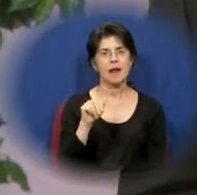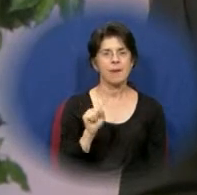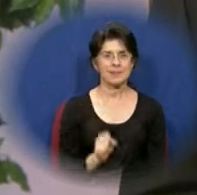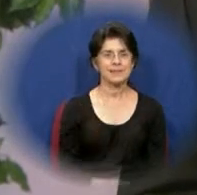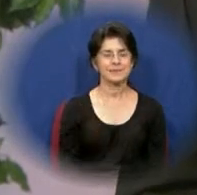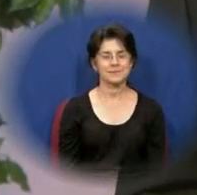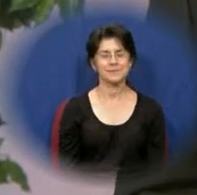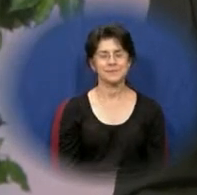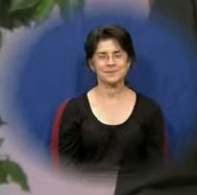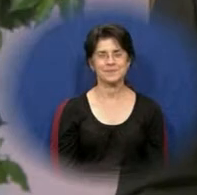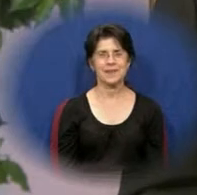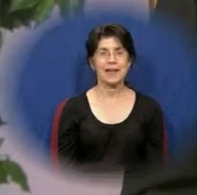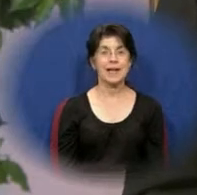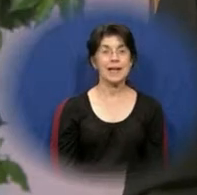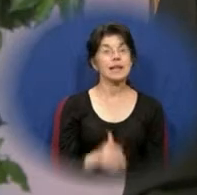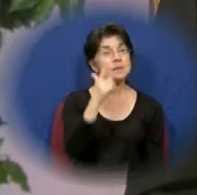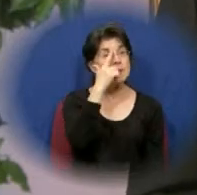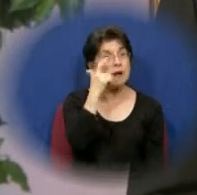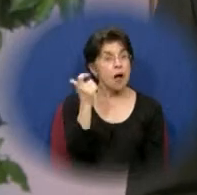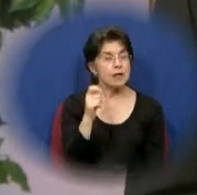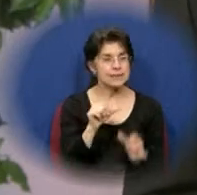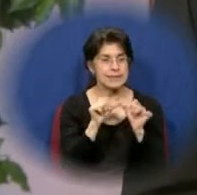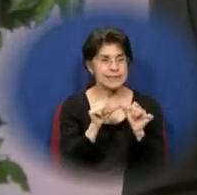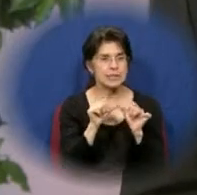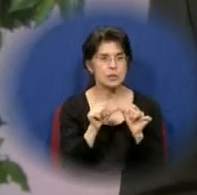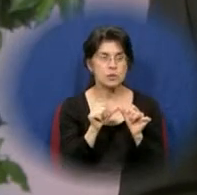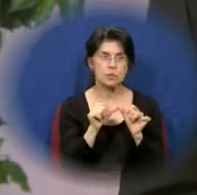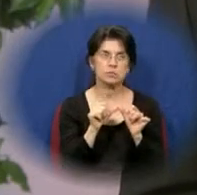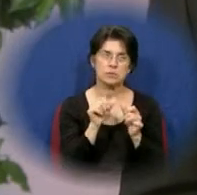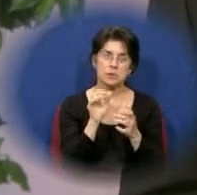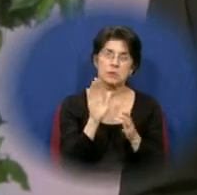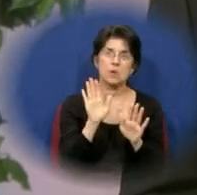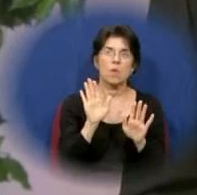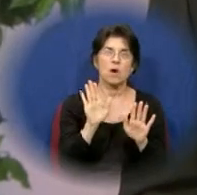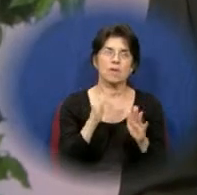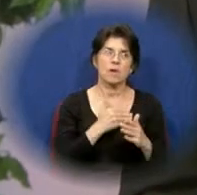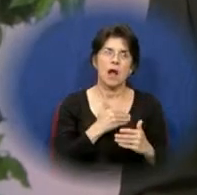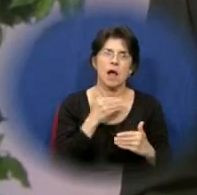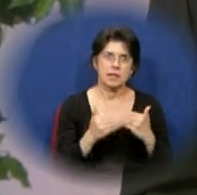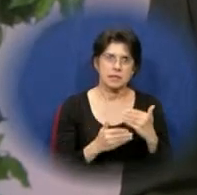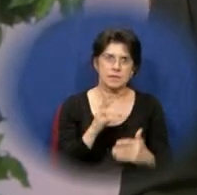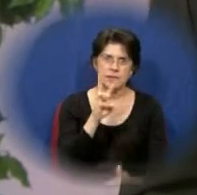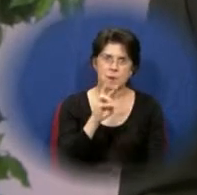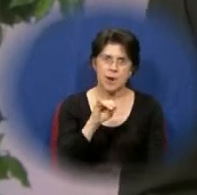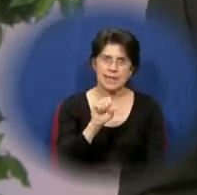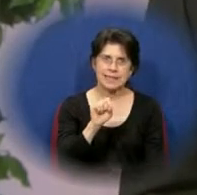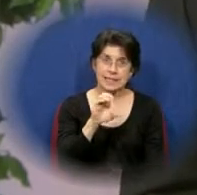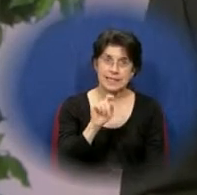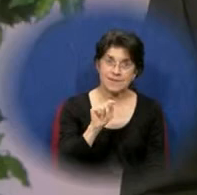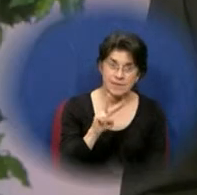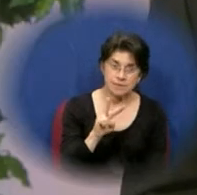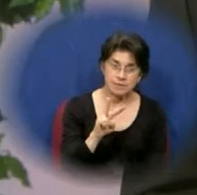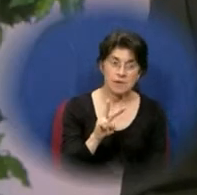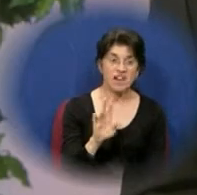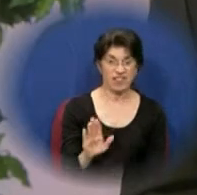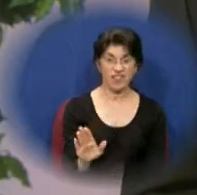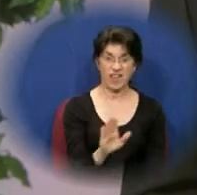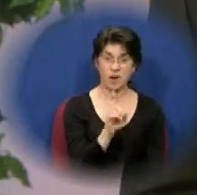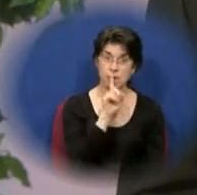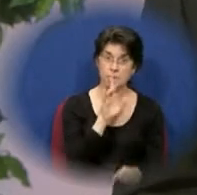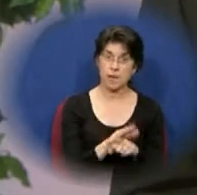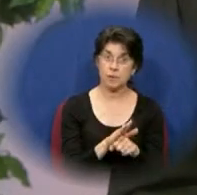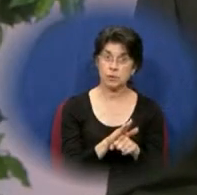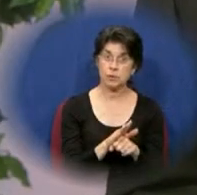Cambridge. It is because of the continued generosity of WISC-TV and their commitment to public